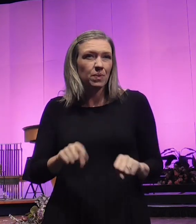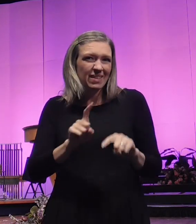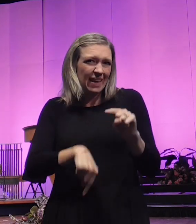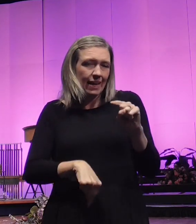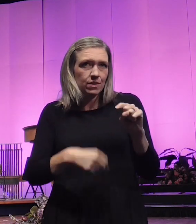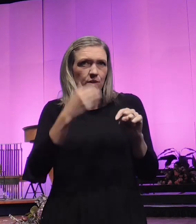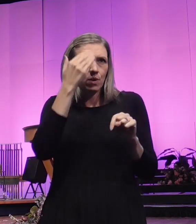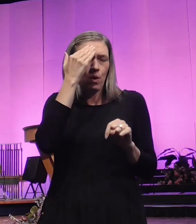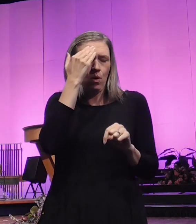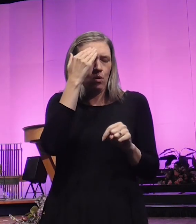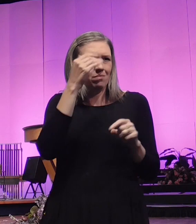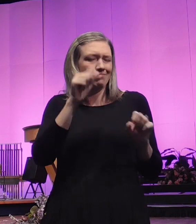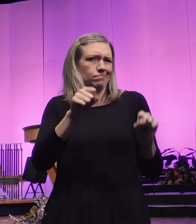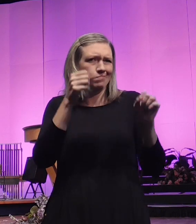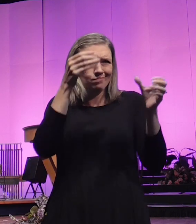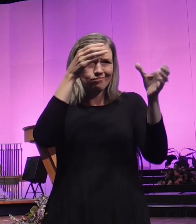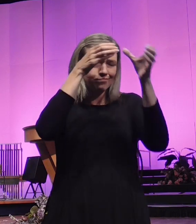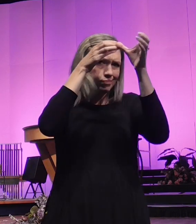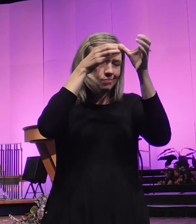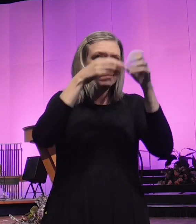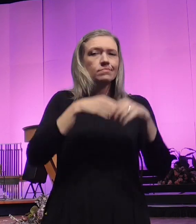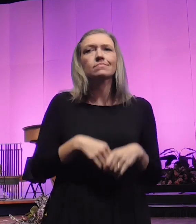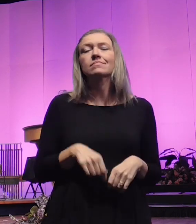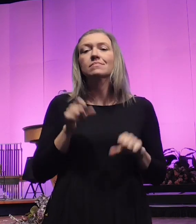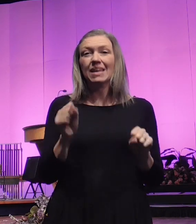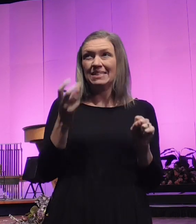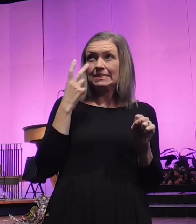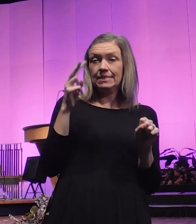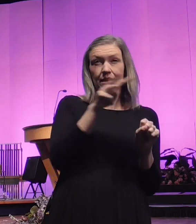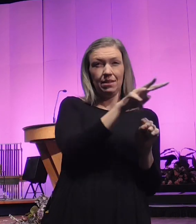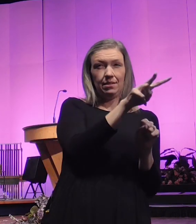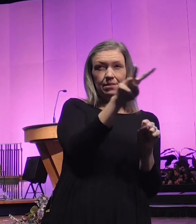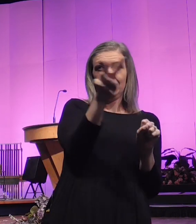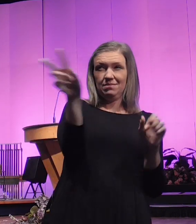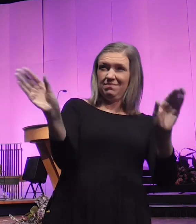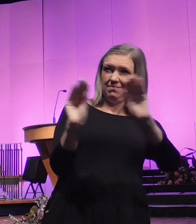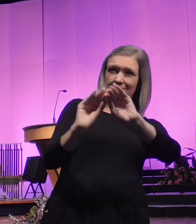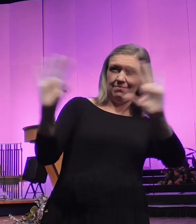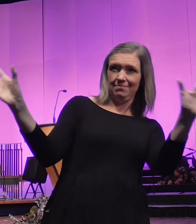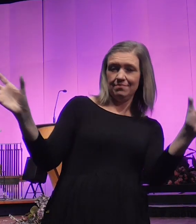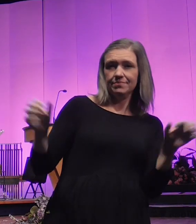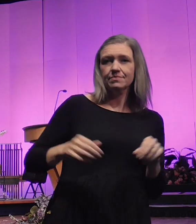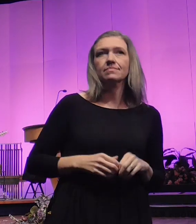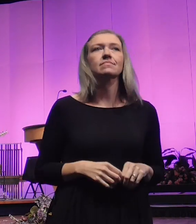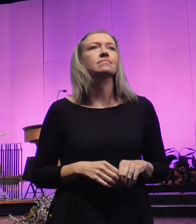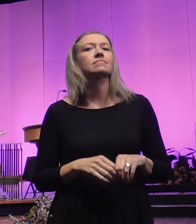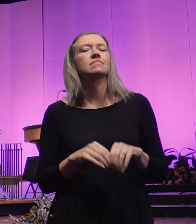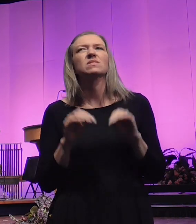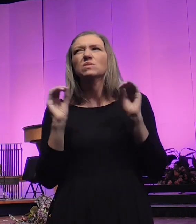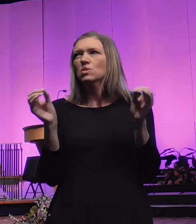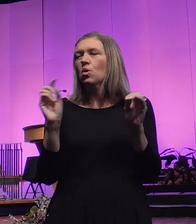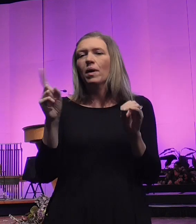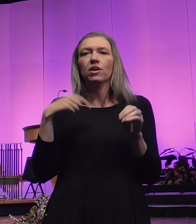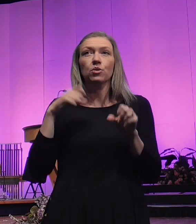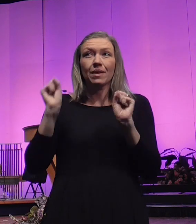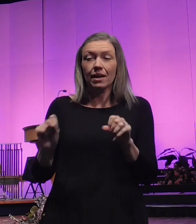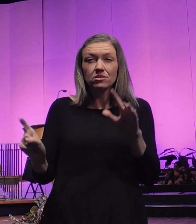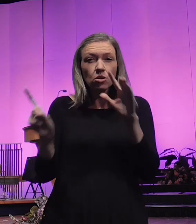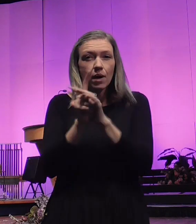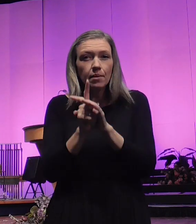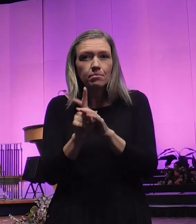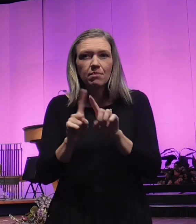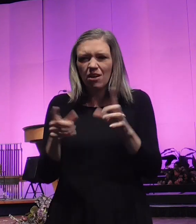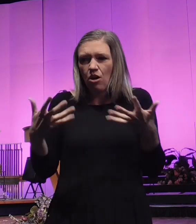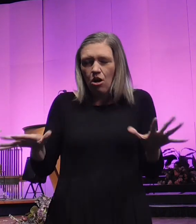Can't be known. There's nothing you can see that can't be shown. There's no way it can be, but it's